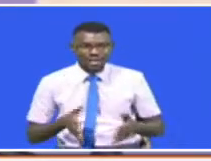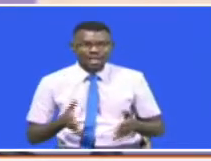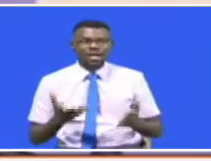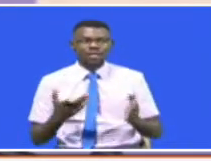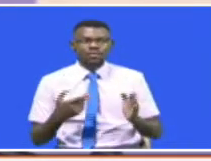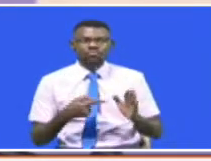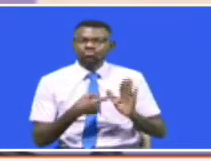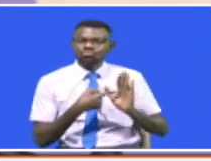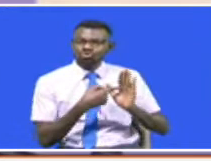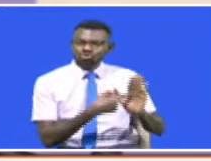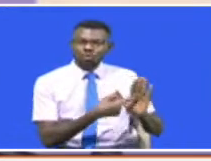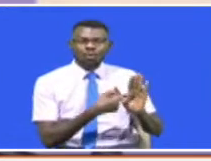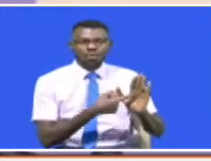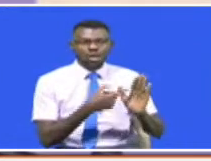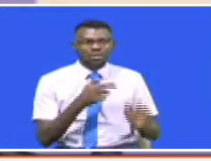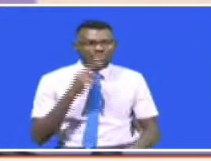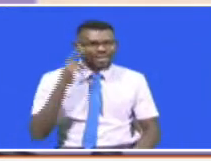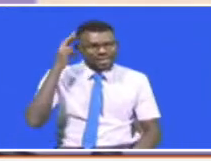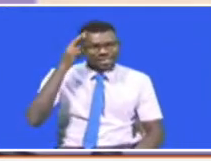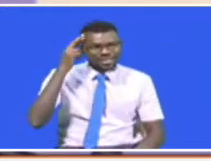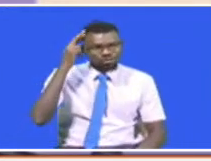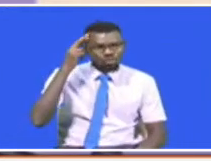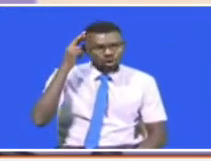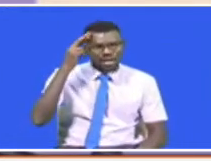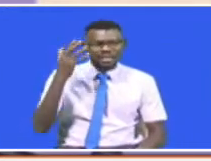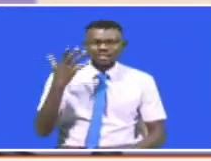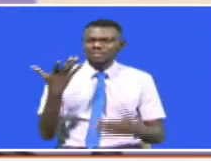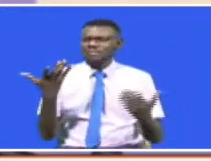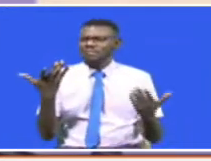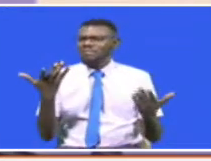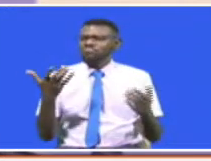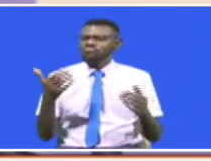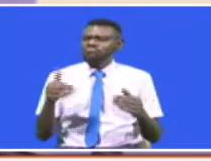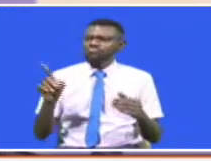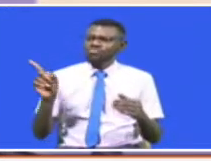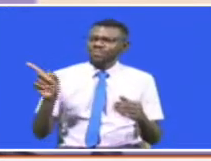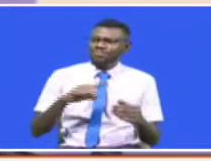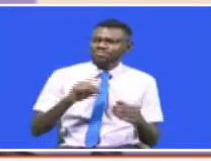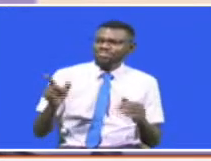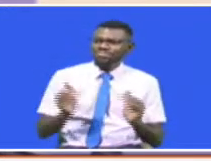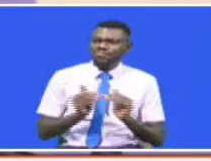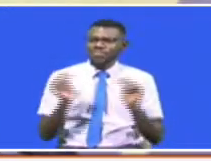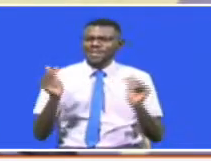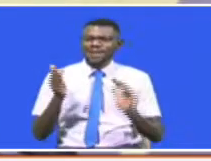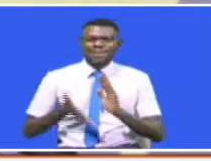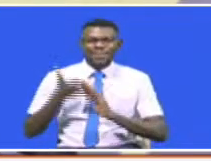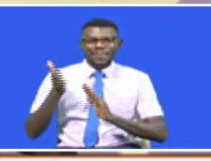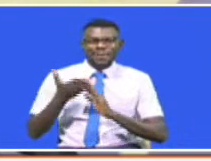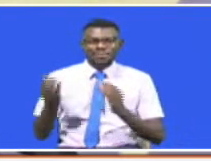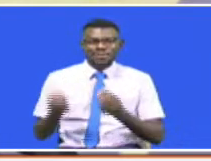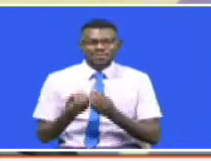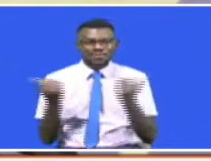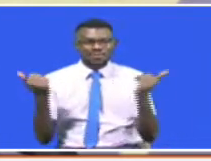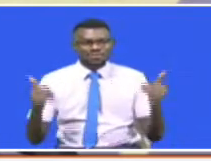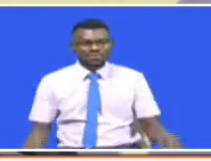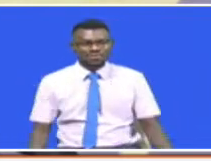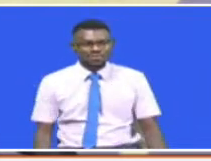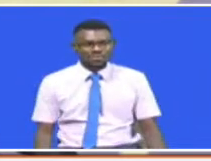our resolve to address these grave offenses with the urgency. The small claims